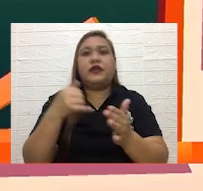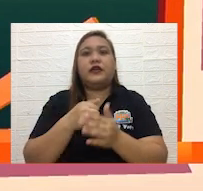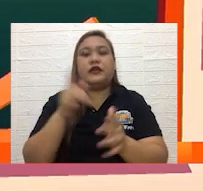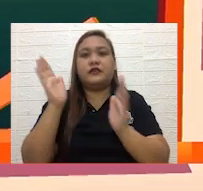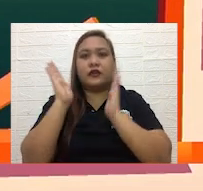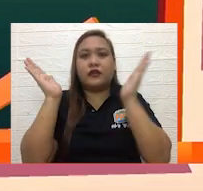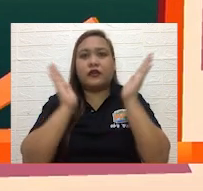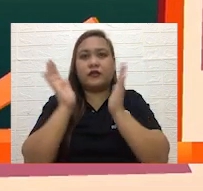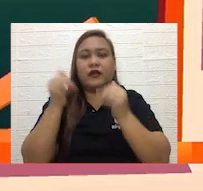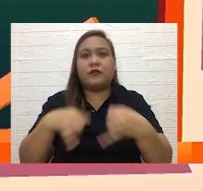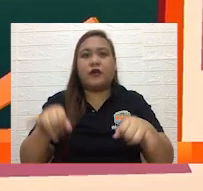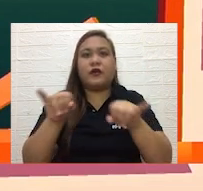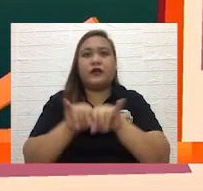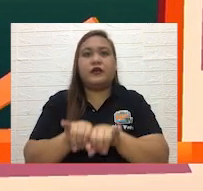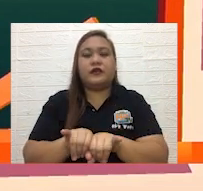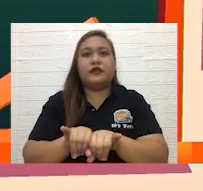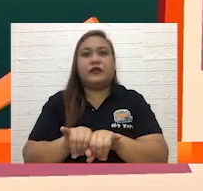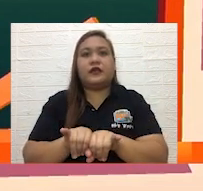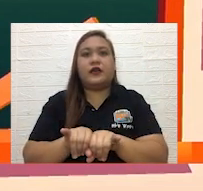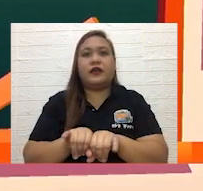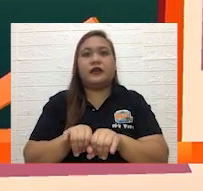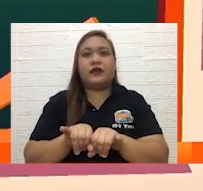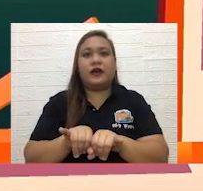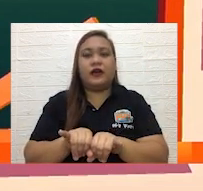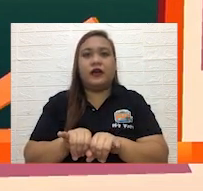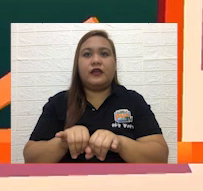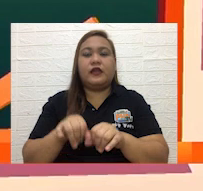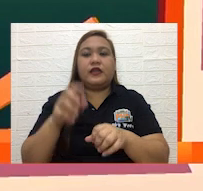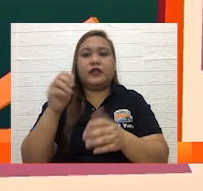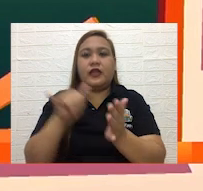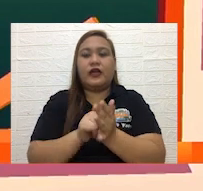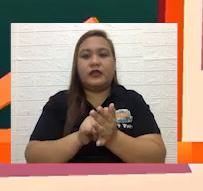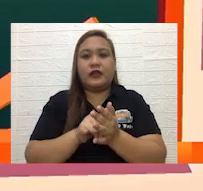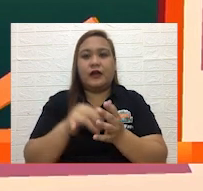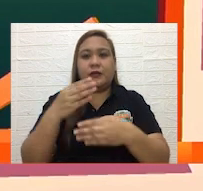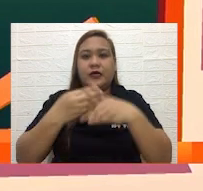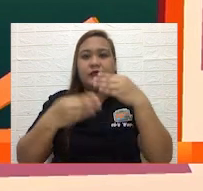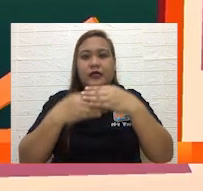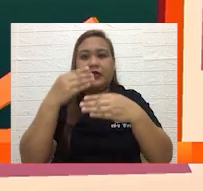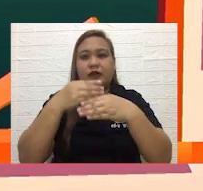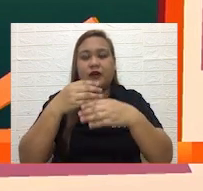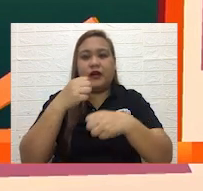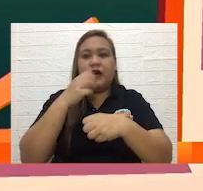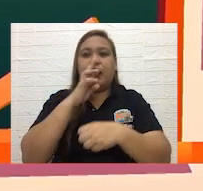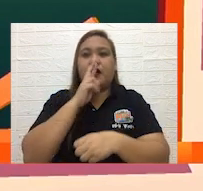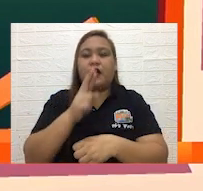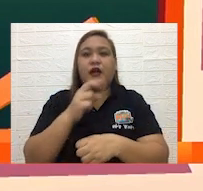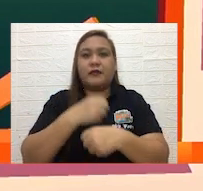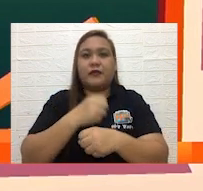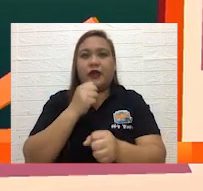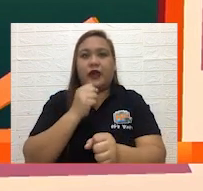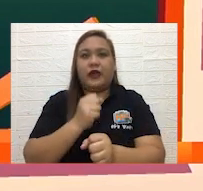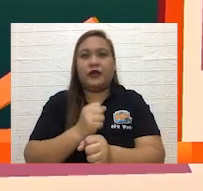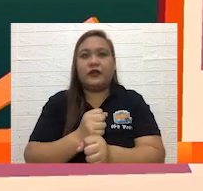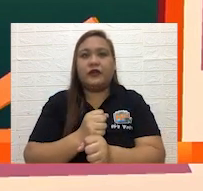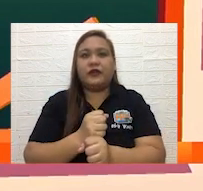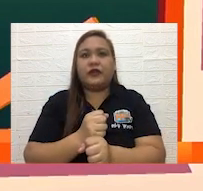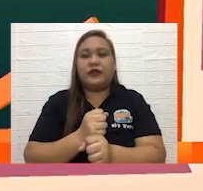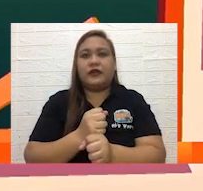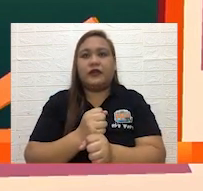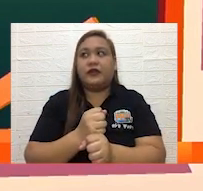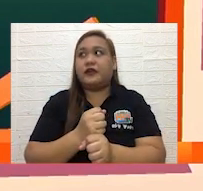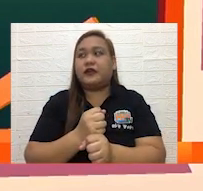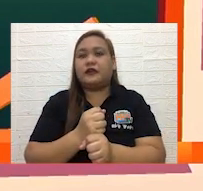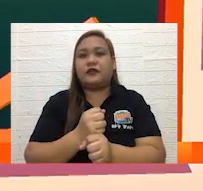purpose of ensuring that buildings are constructed properly to avoid inappropriate and substandard design